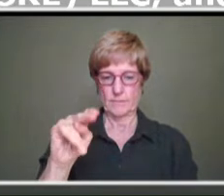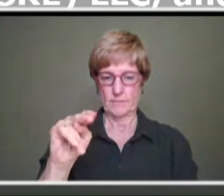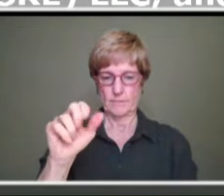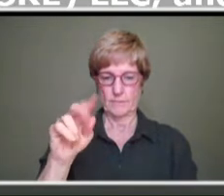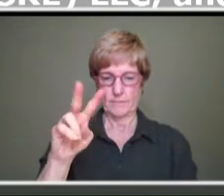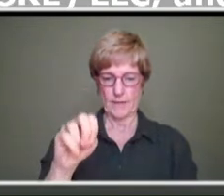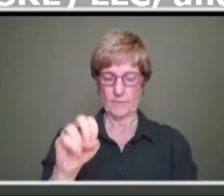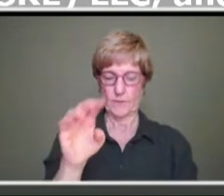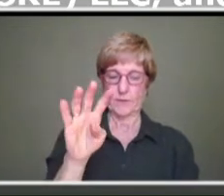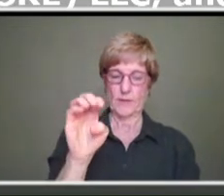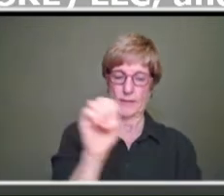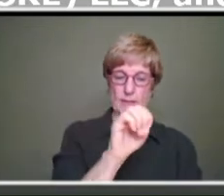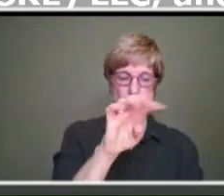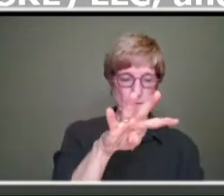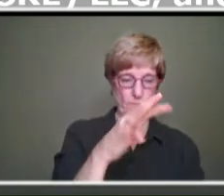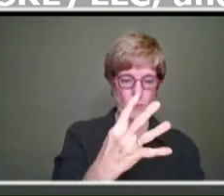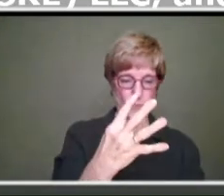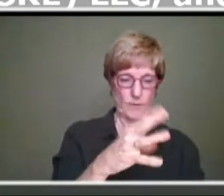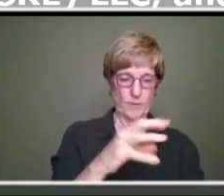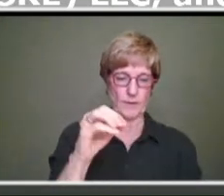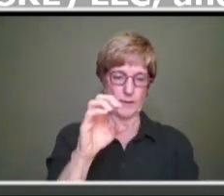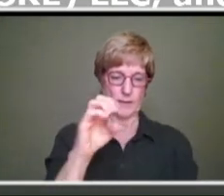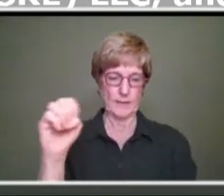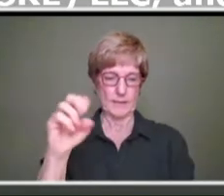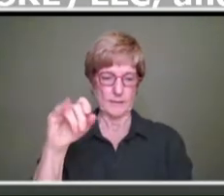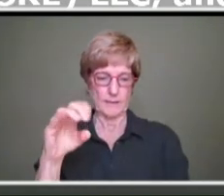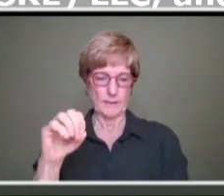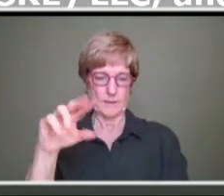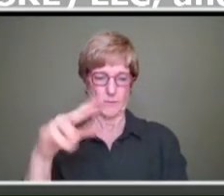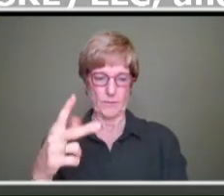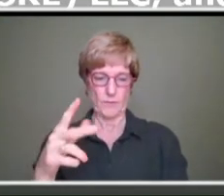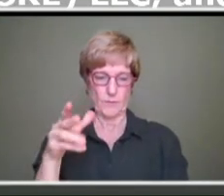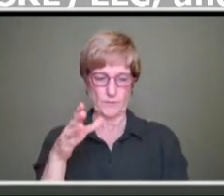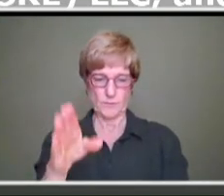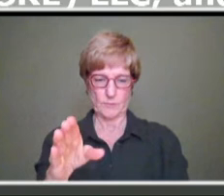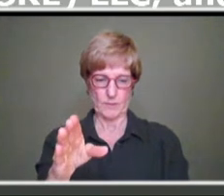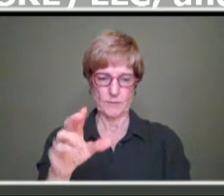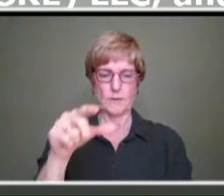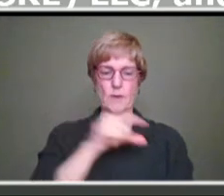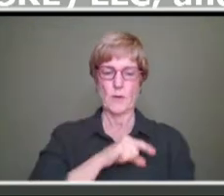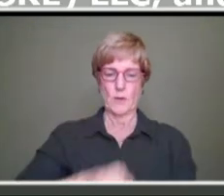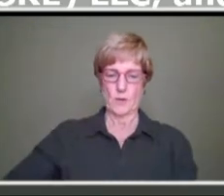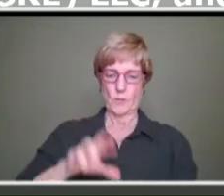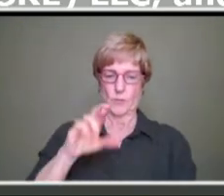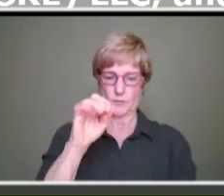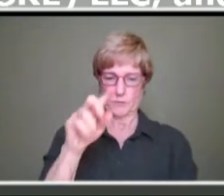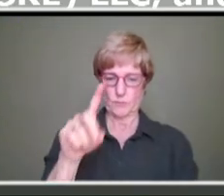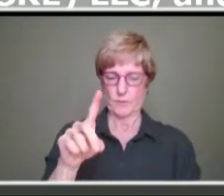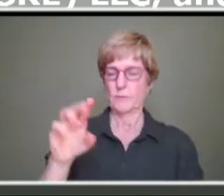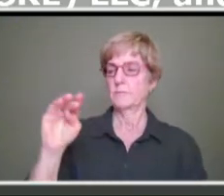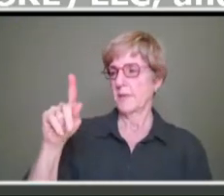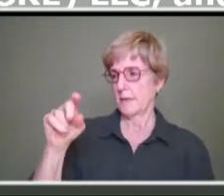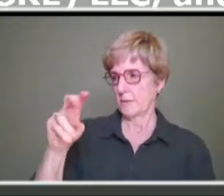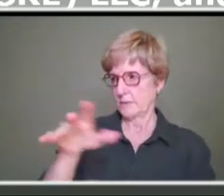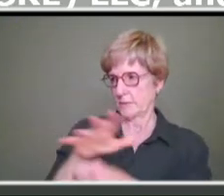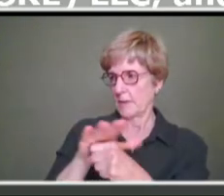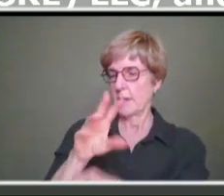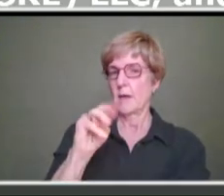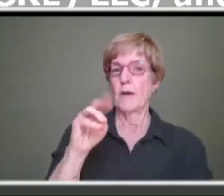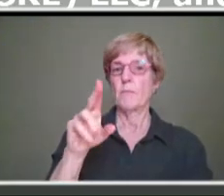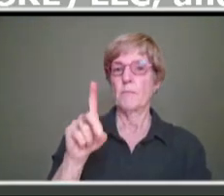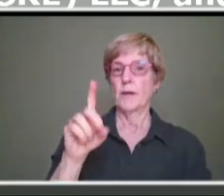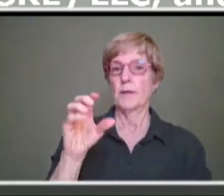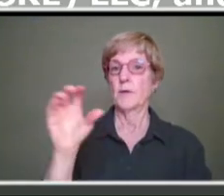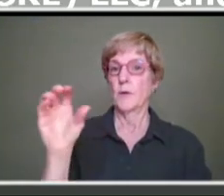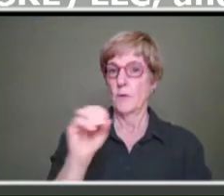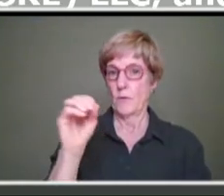and on the east side of East 3rd Street north of Queens Road and Council district one miss Anderson's District the current zoning is mud o mixed use development